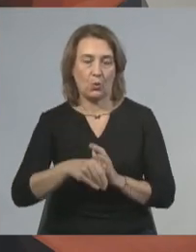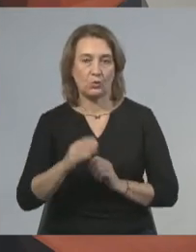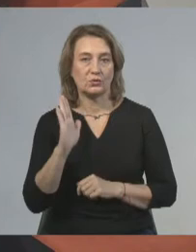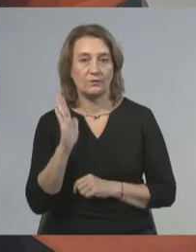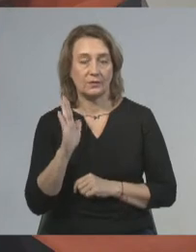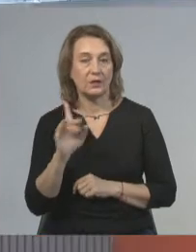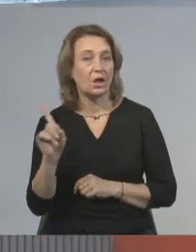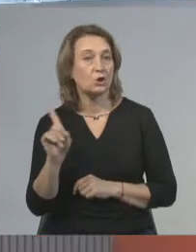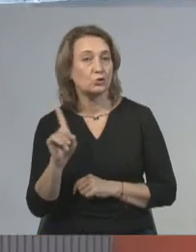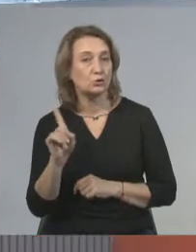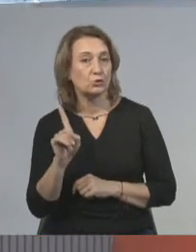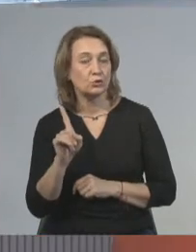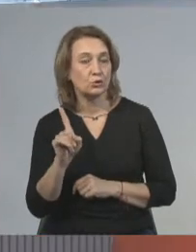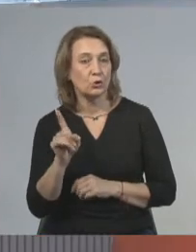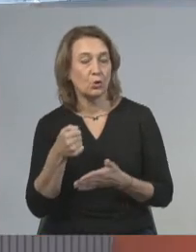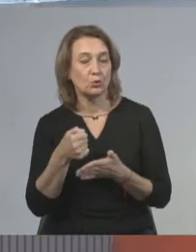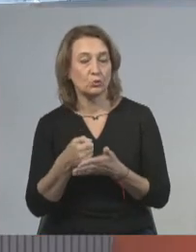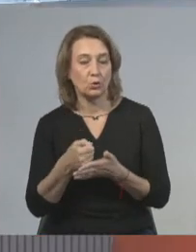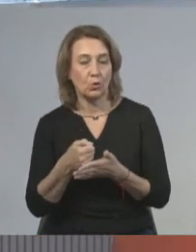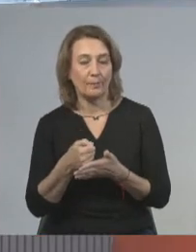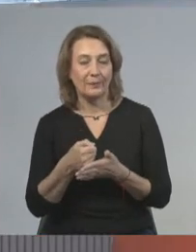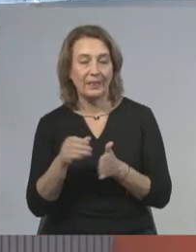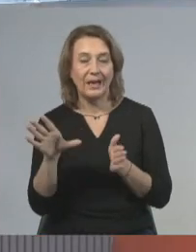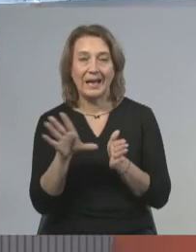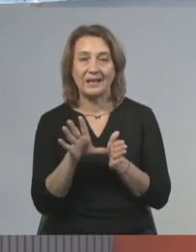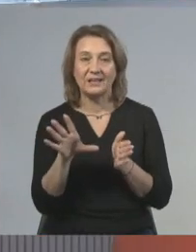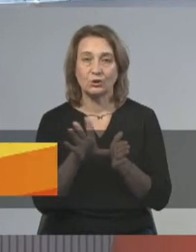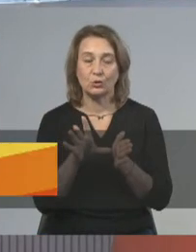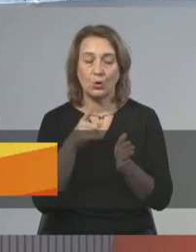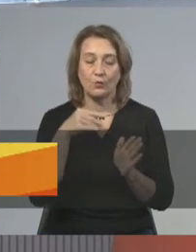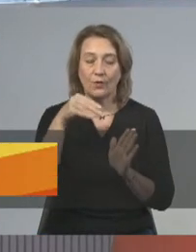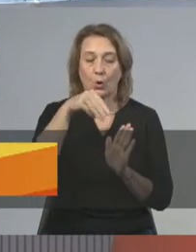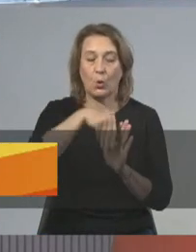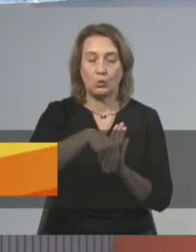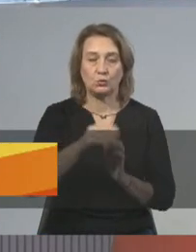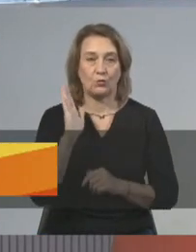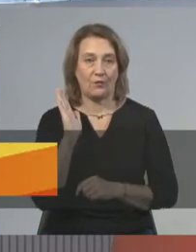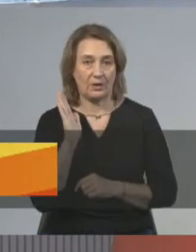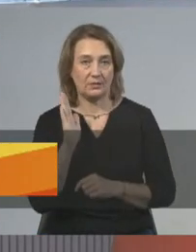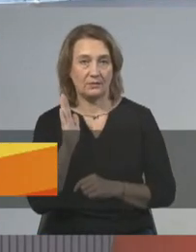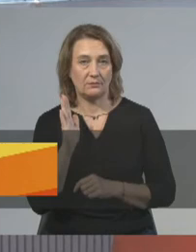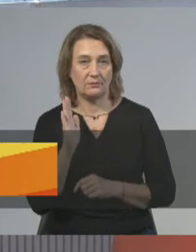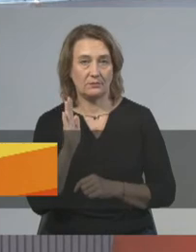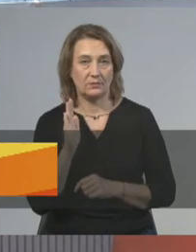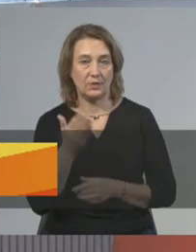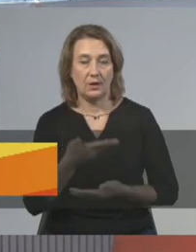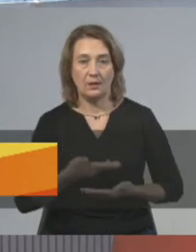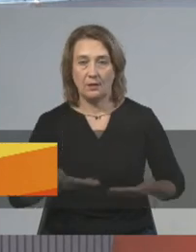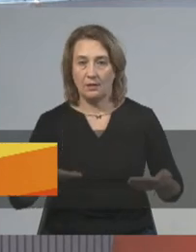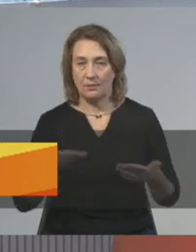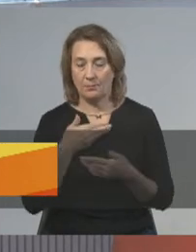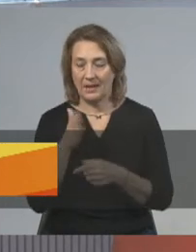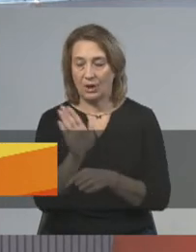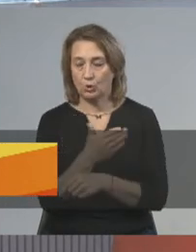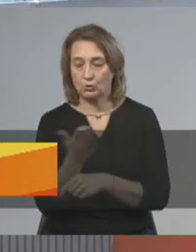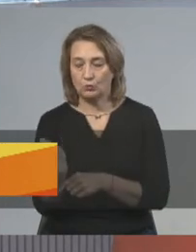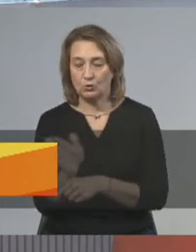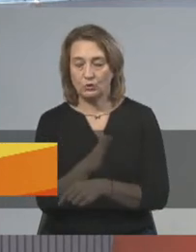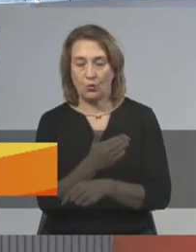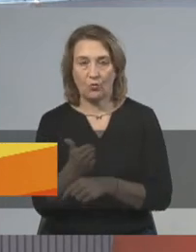online voting as for the online voting i can say that that we